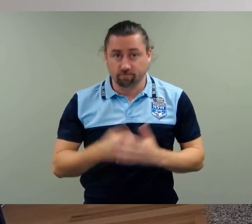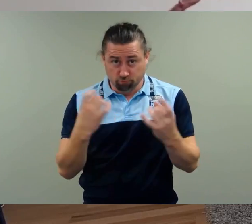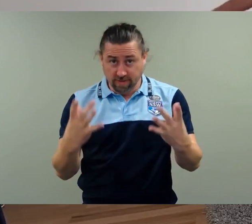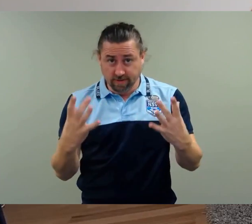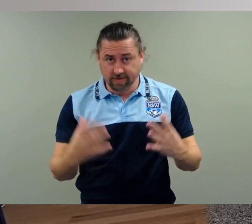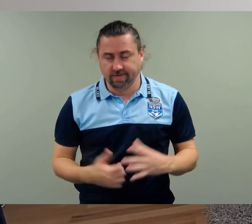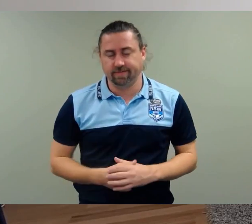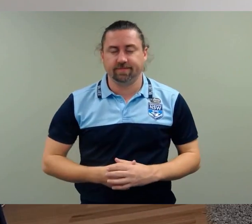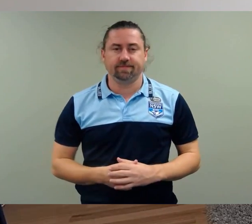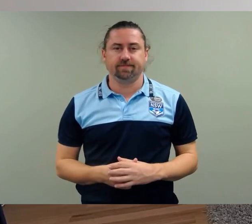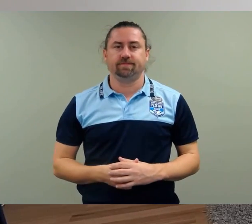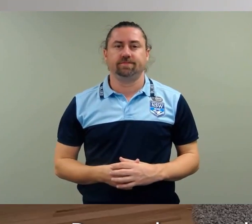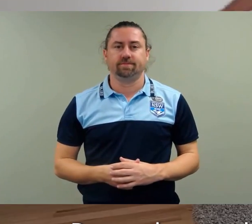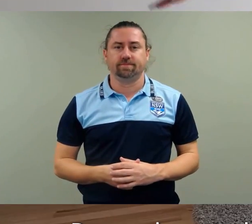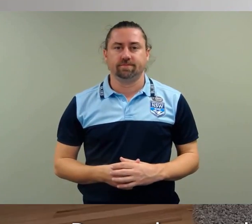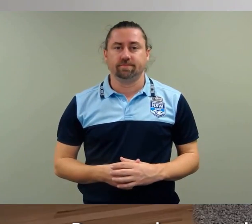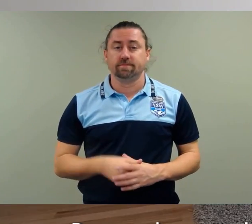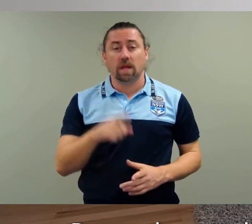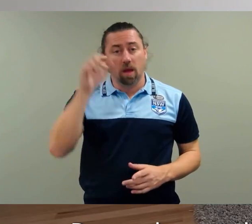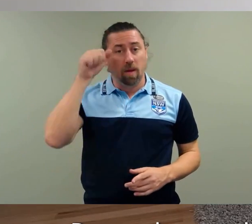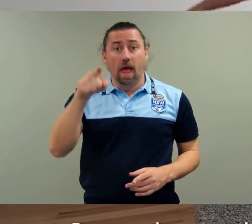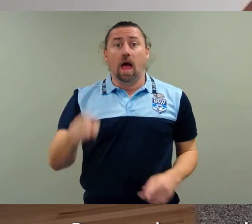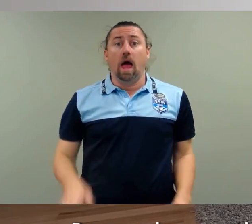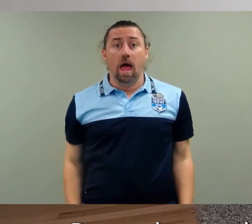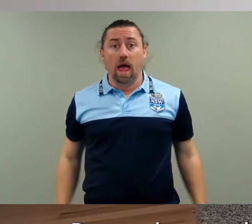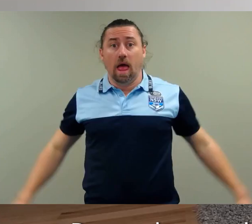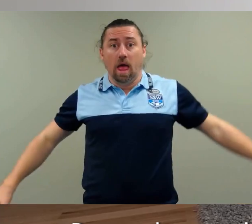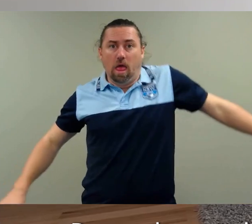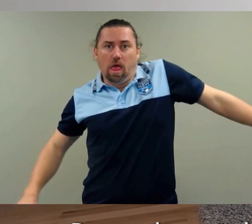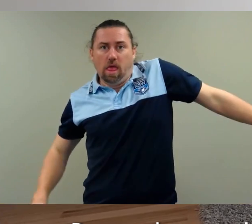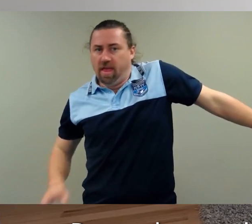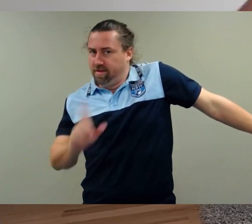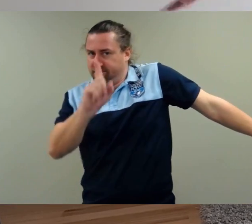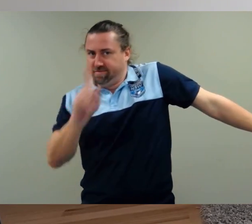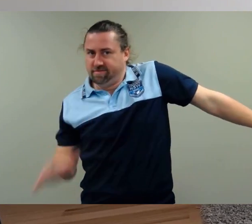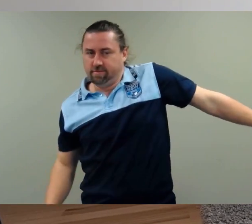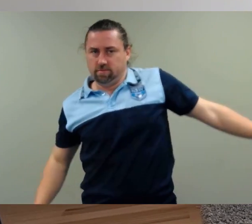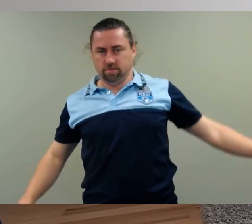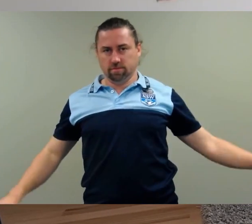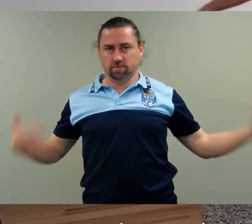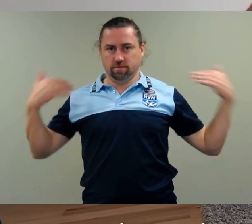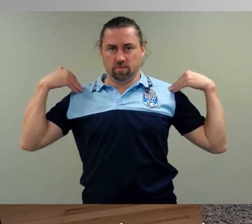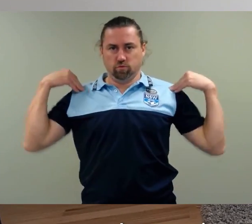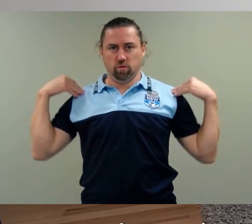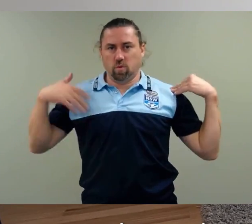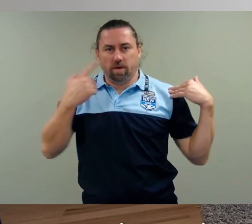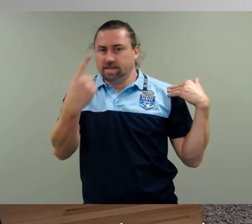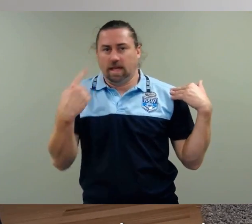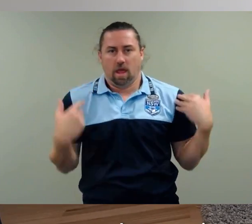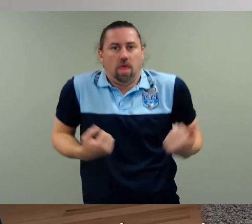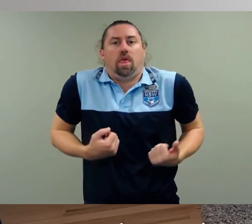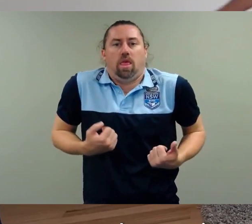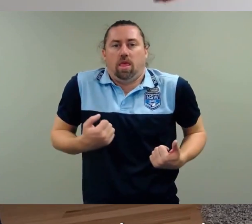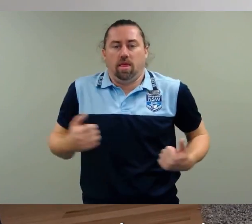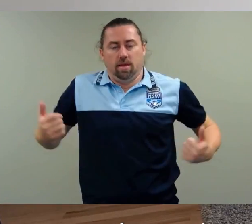times. Let's go. Remember, we don't want to let our shoulders rise towards our ears as we're moving our